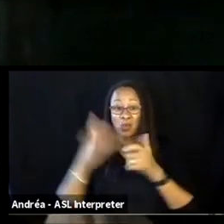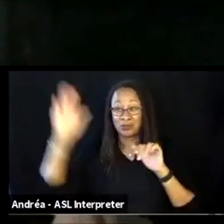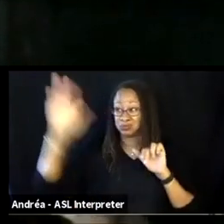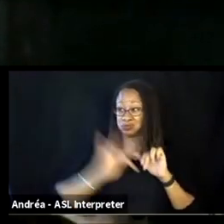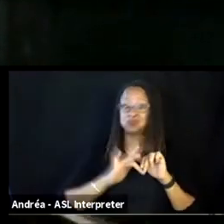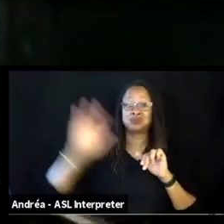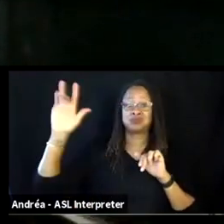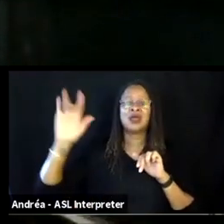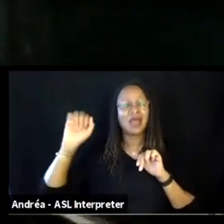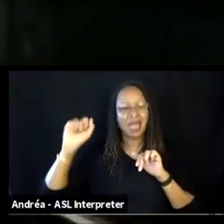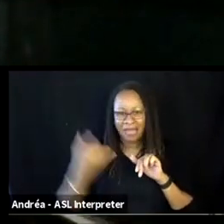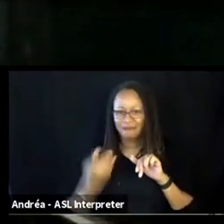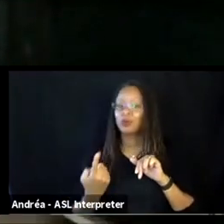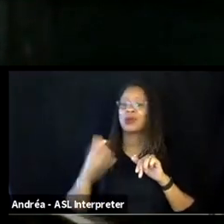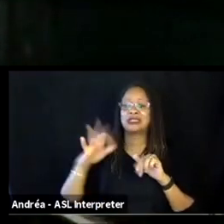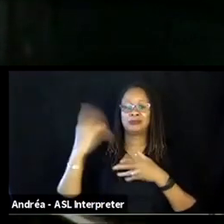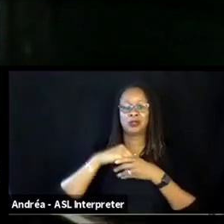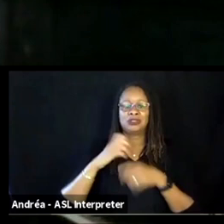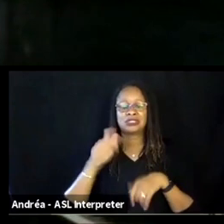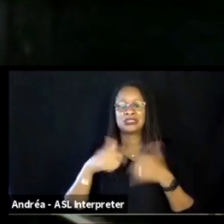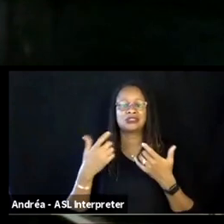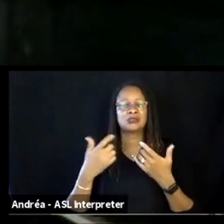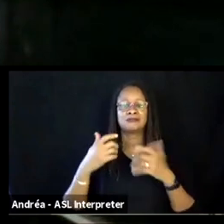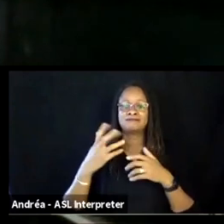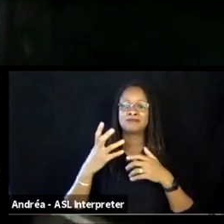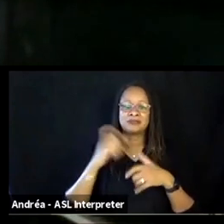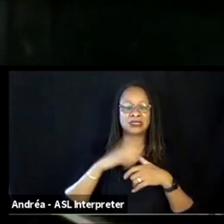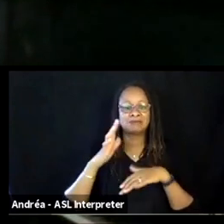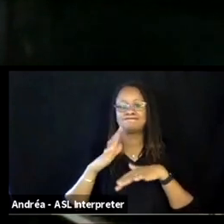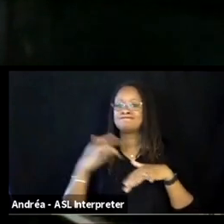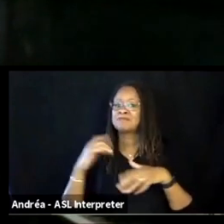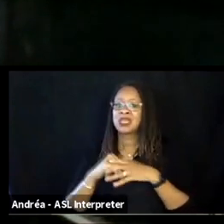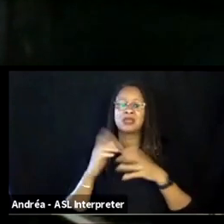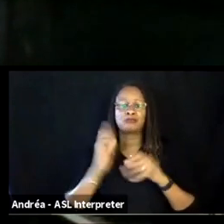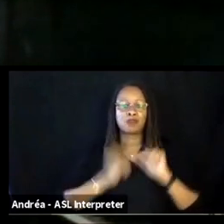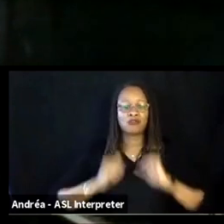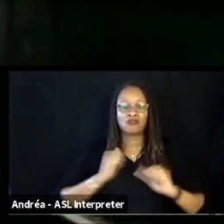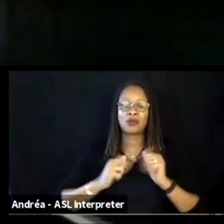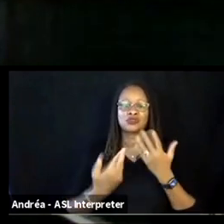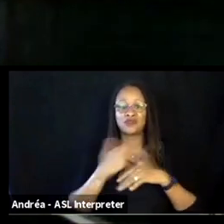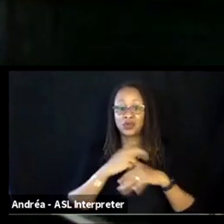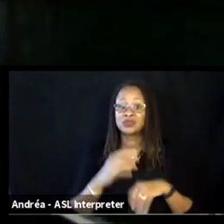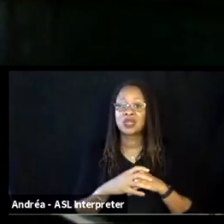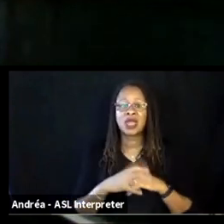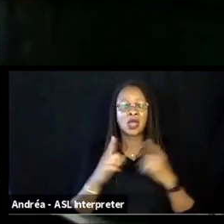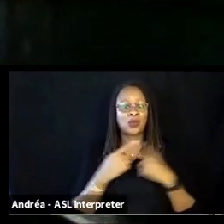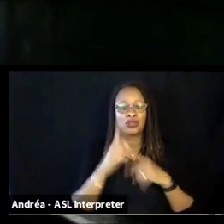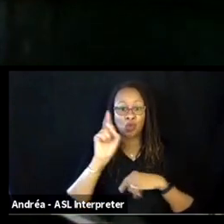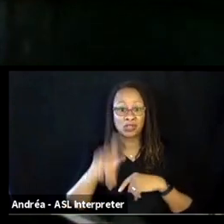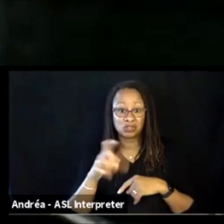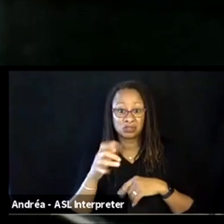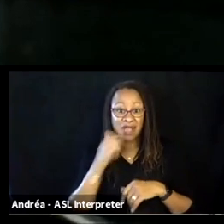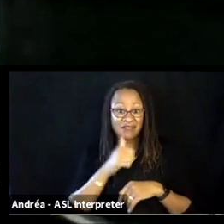this needs to be something that is asked in performance reviews. That is actually a question when you're, you know, on a daily basis of how